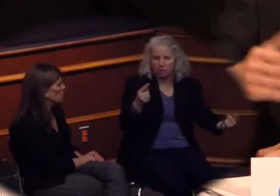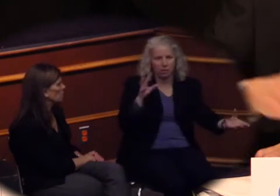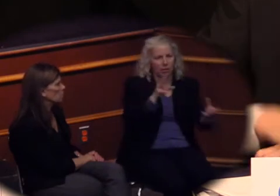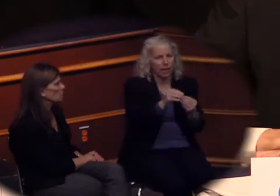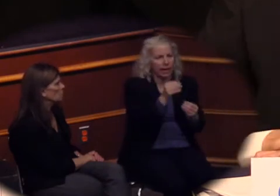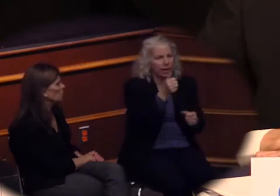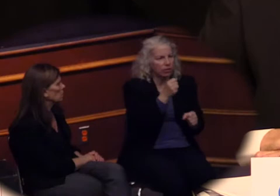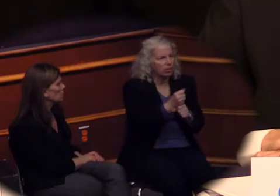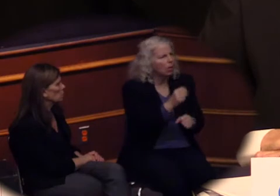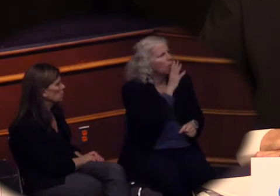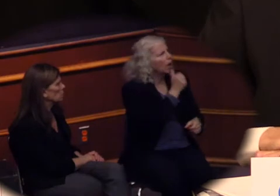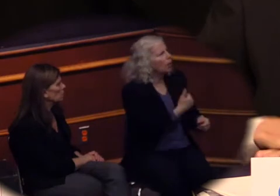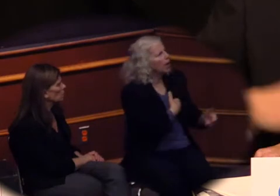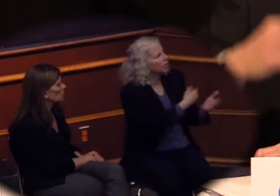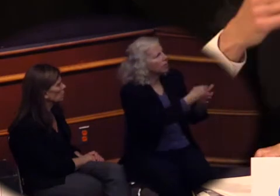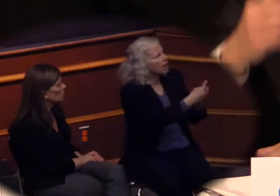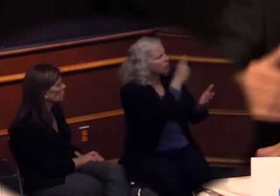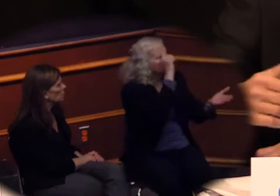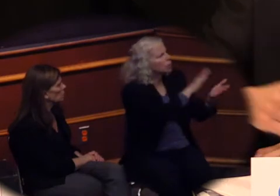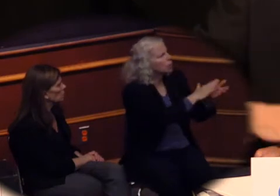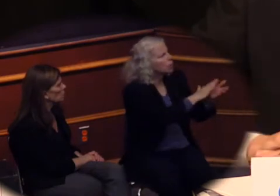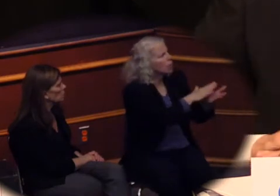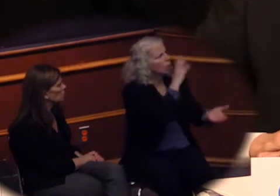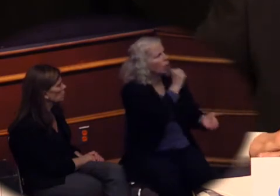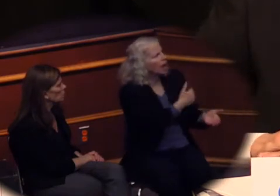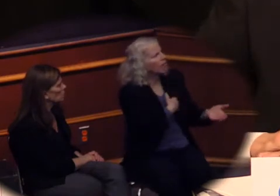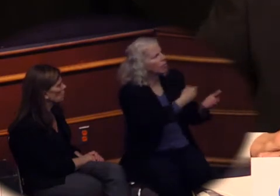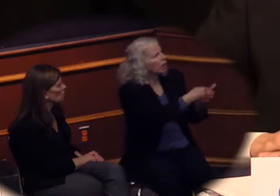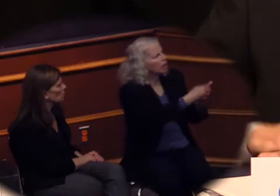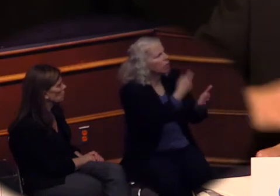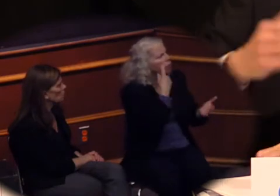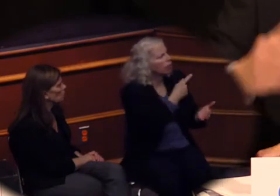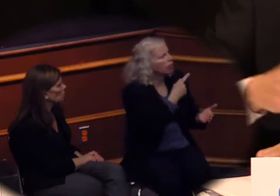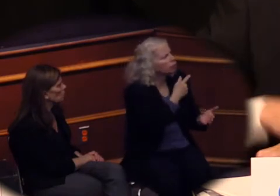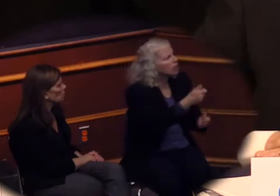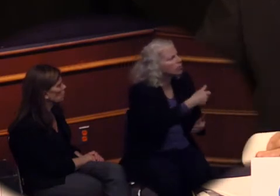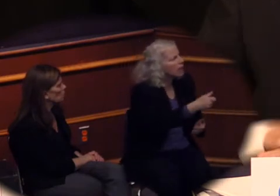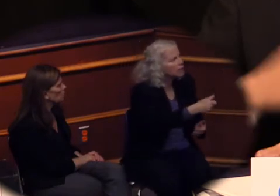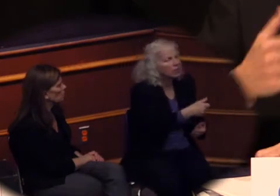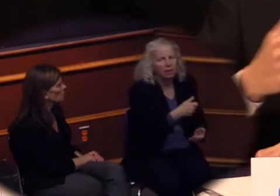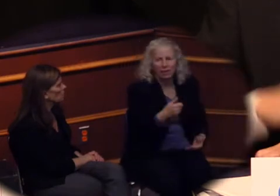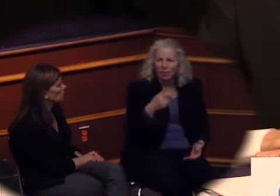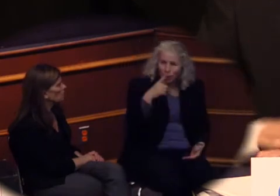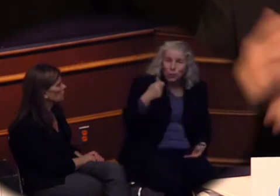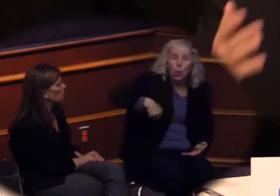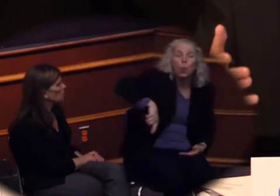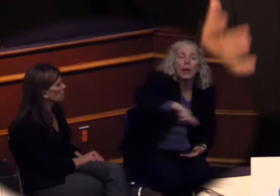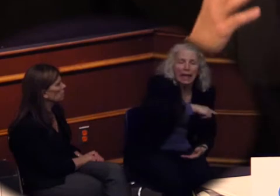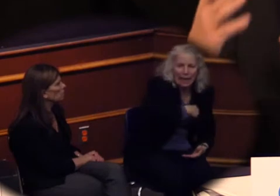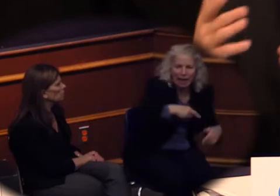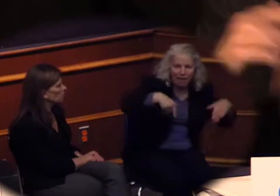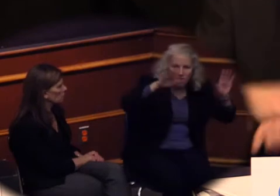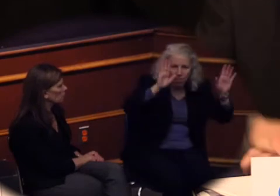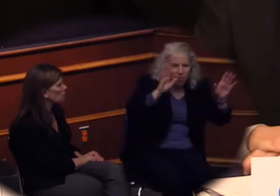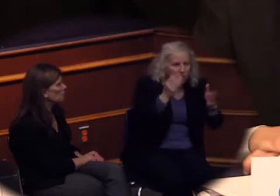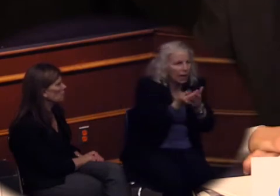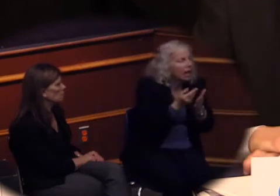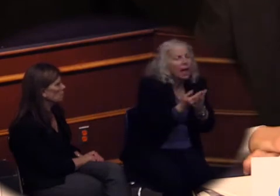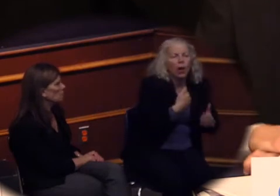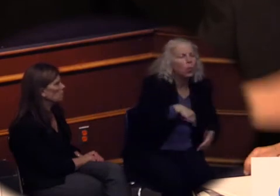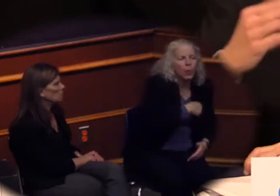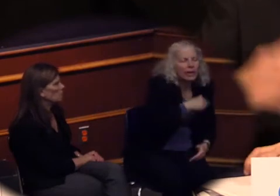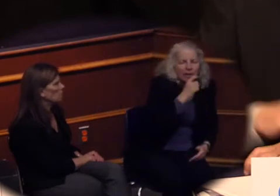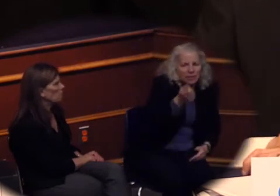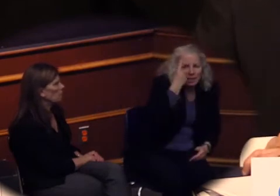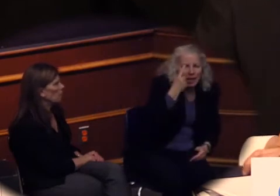So if you say, why don't we have the money for our schools, why don't we have our money for transportation, it's because we voluntarily, without fully understanding the